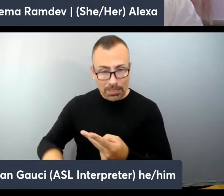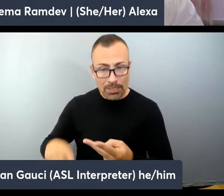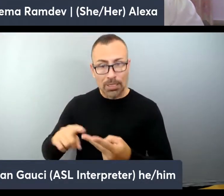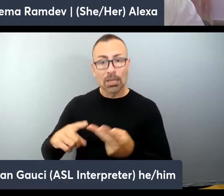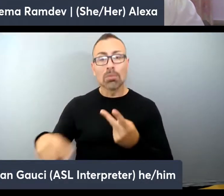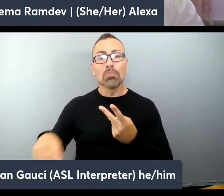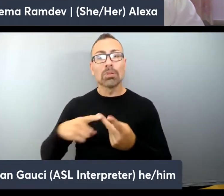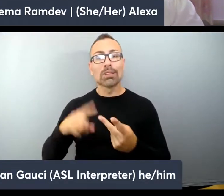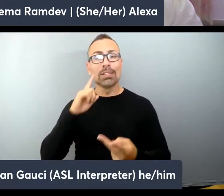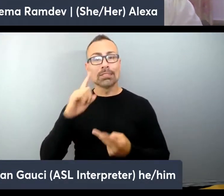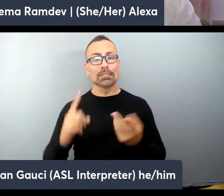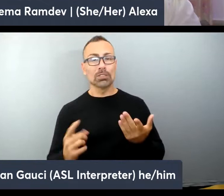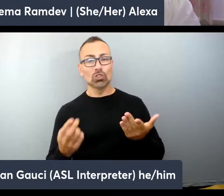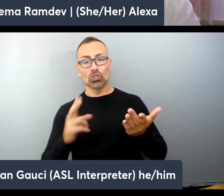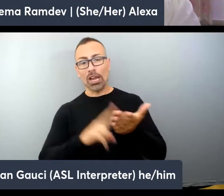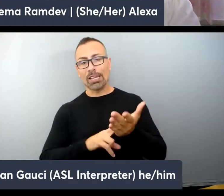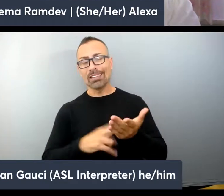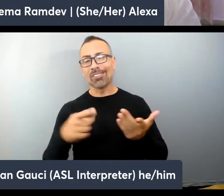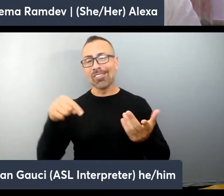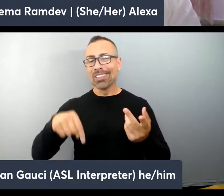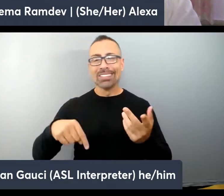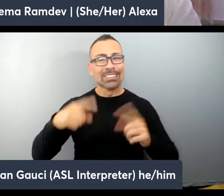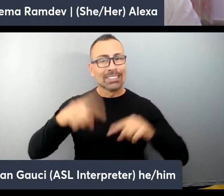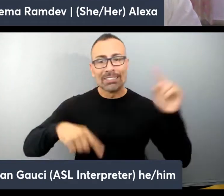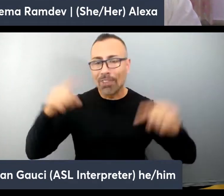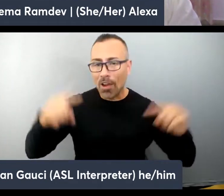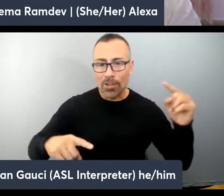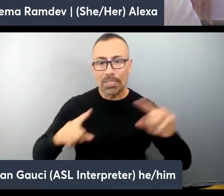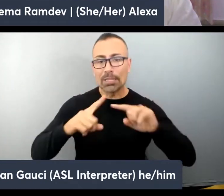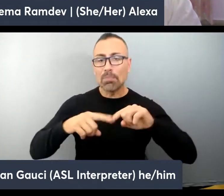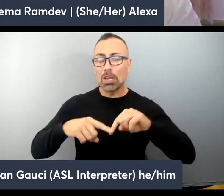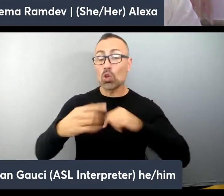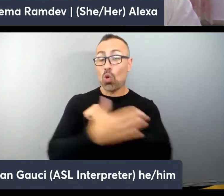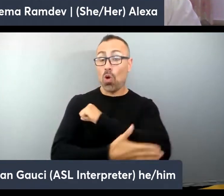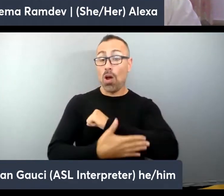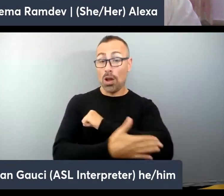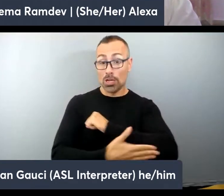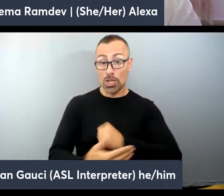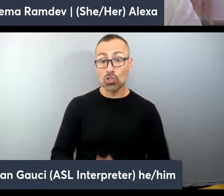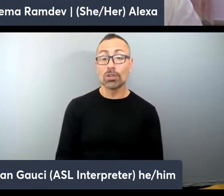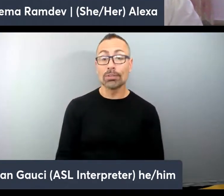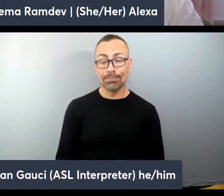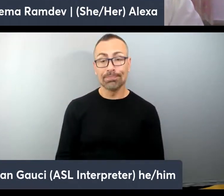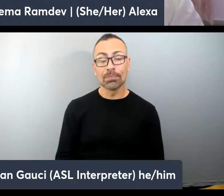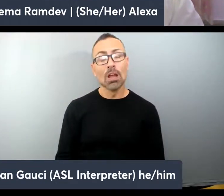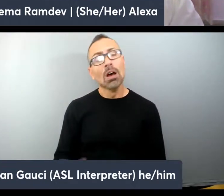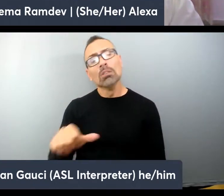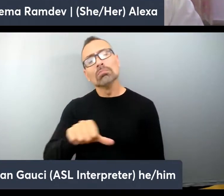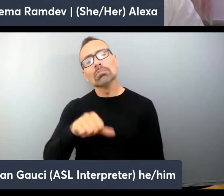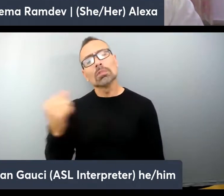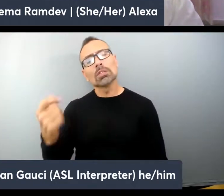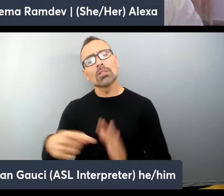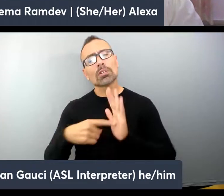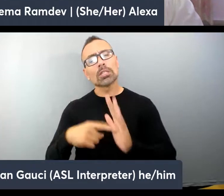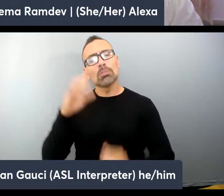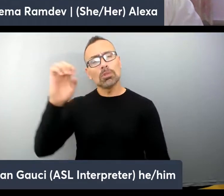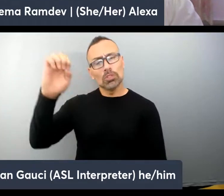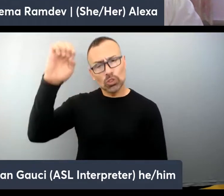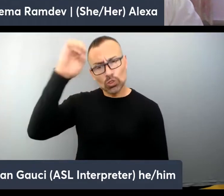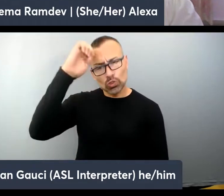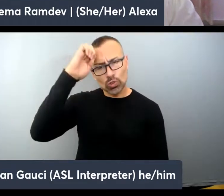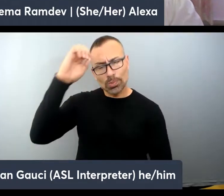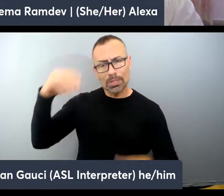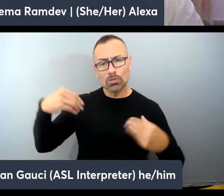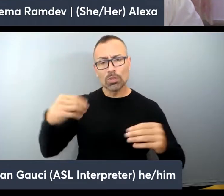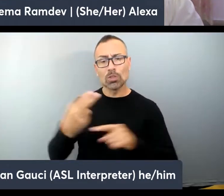other that I'd like to mention is a European-based retailer that uses SageMaker Feature Store as